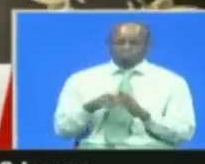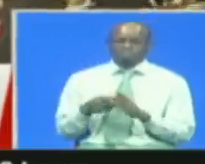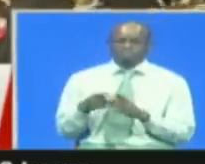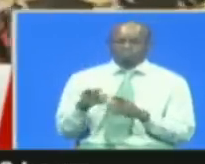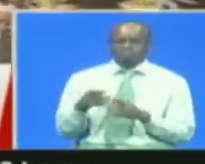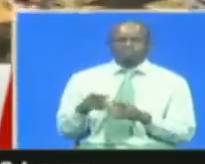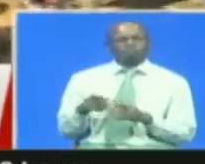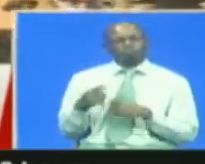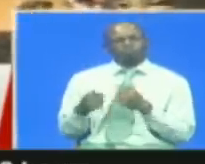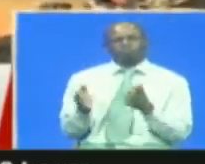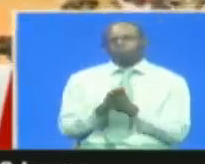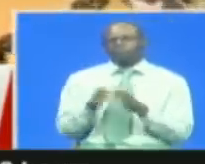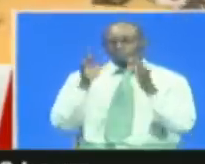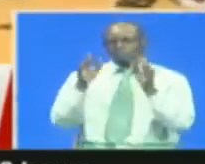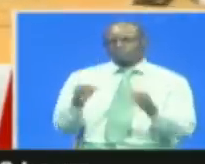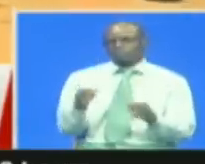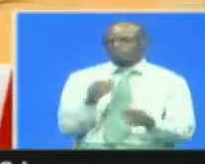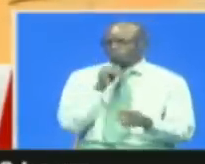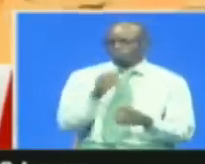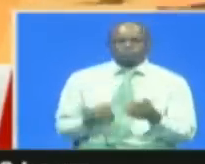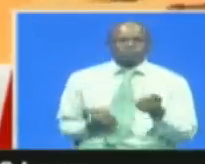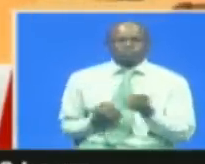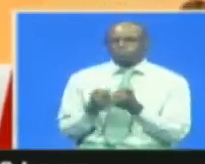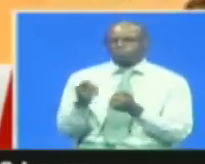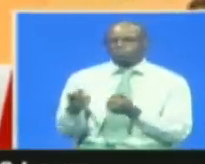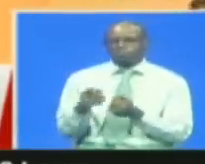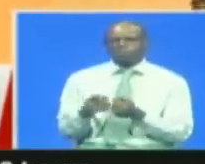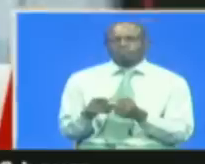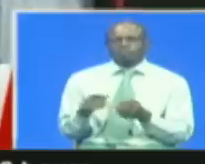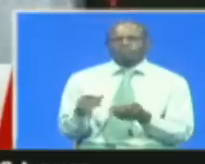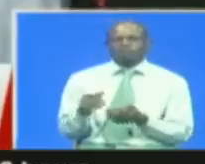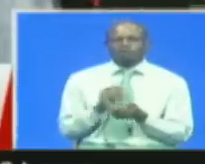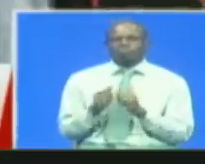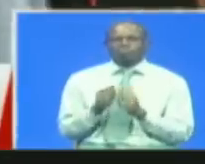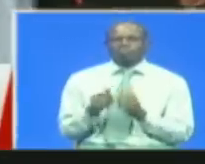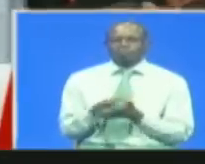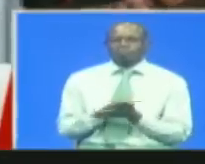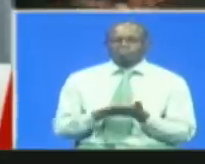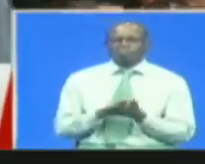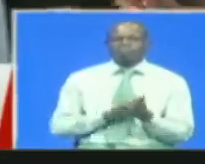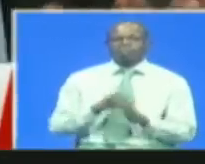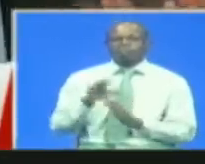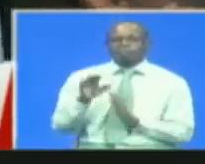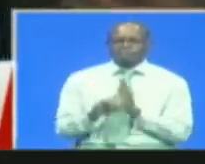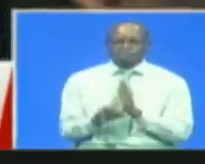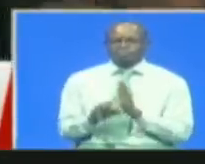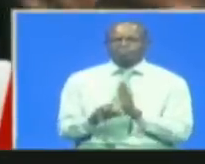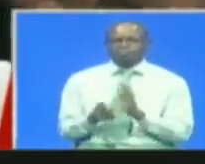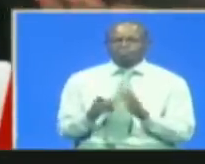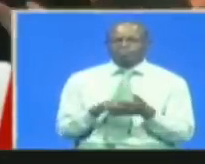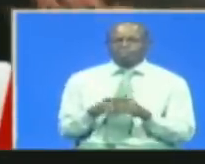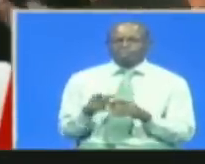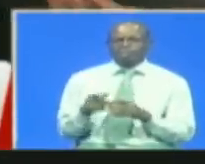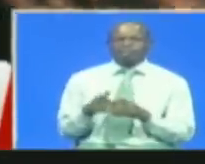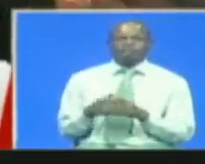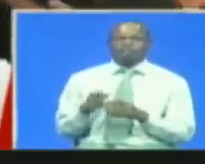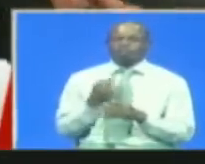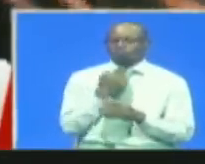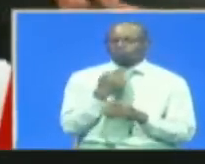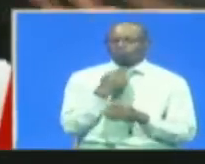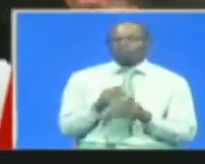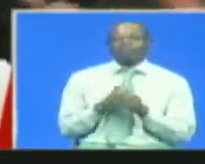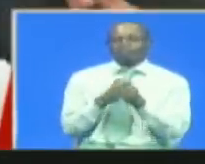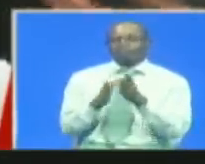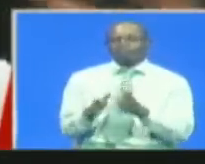decision to not support the rollout of the competence-based curriculum. The union leaders had stayed away from yesterday's launch of